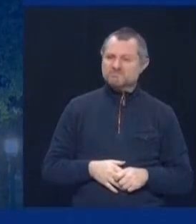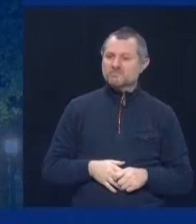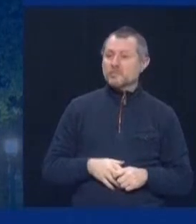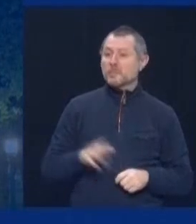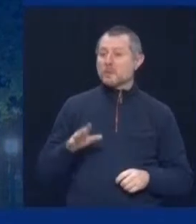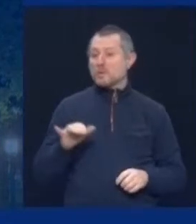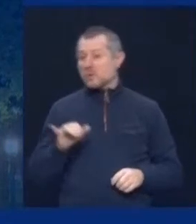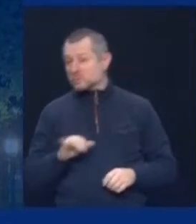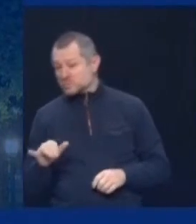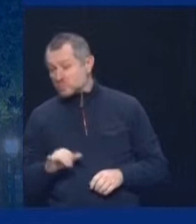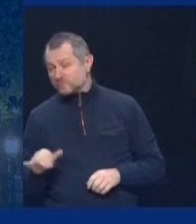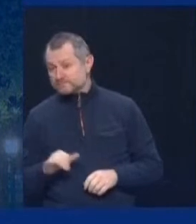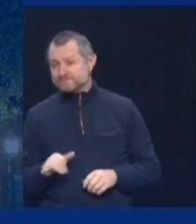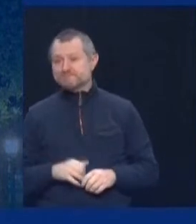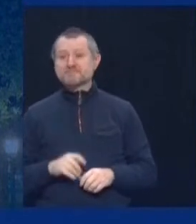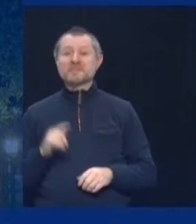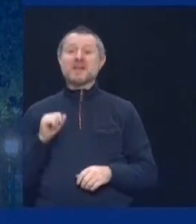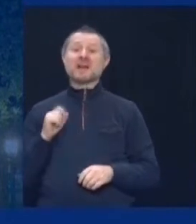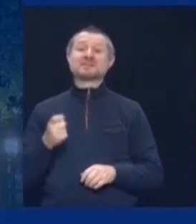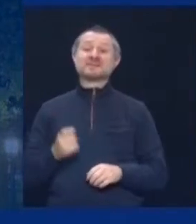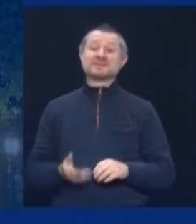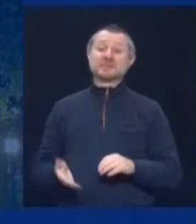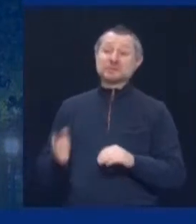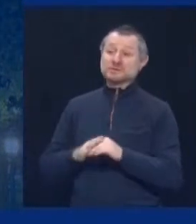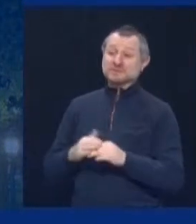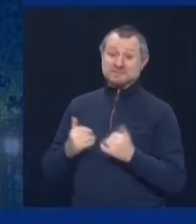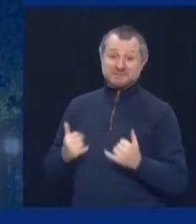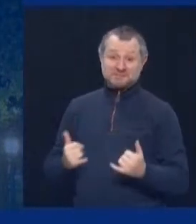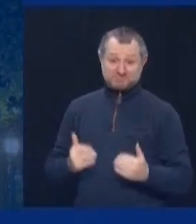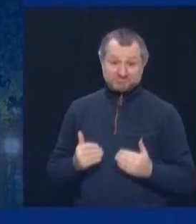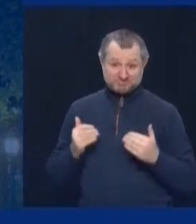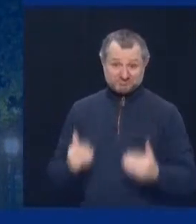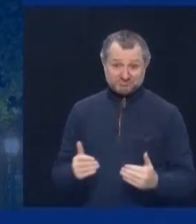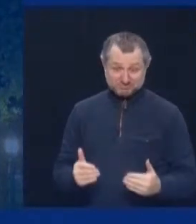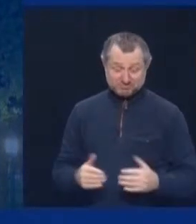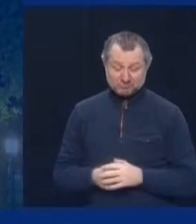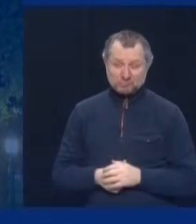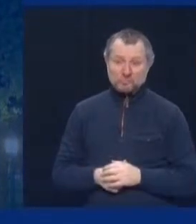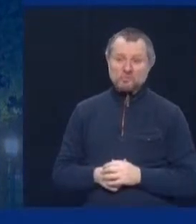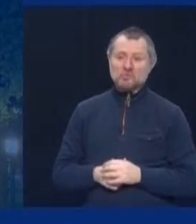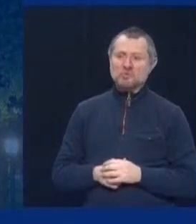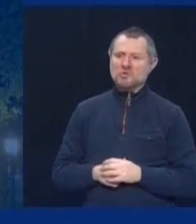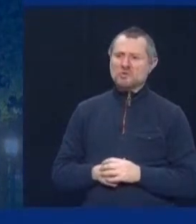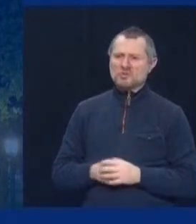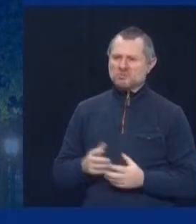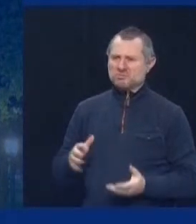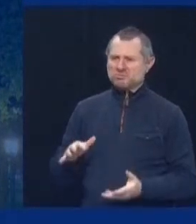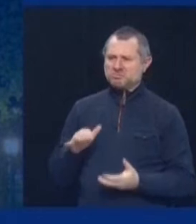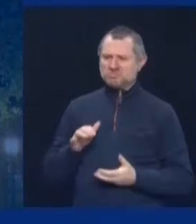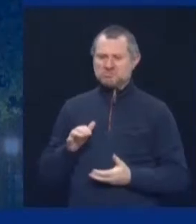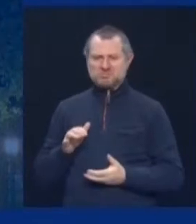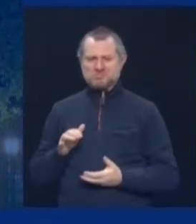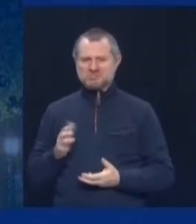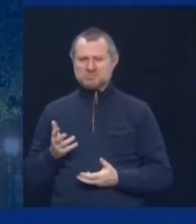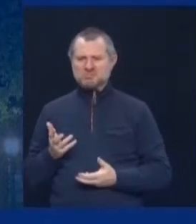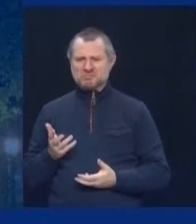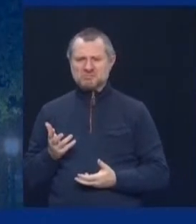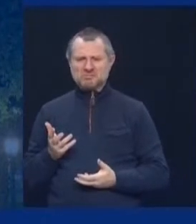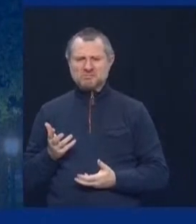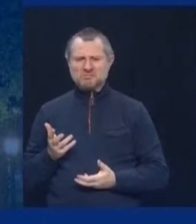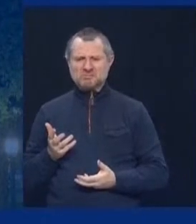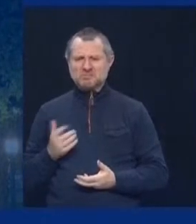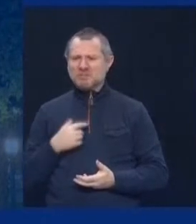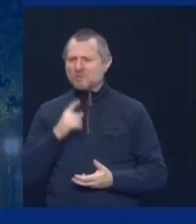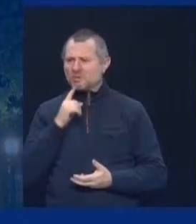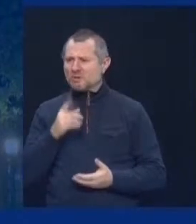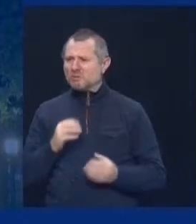Also, doing the tax increase now gets you no additional funds than doing it in the beginning of next year. Legally, that